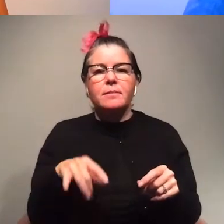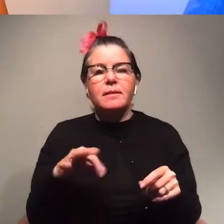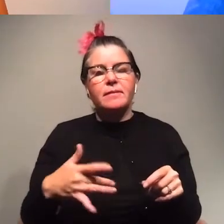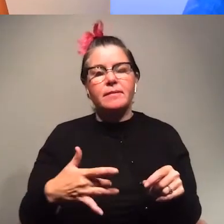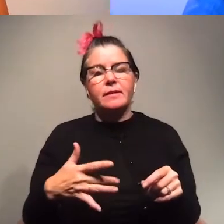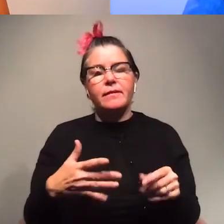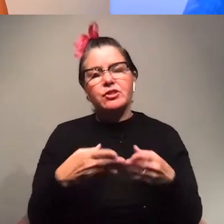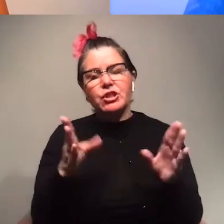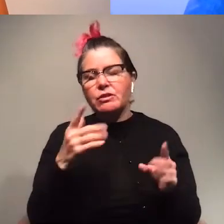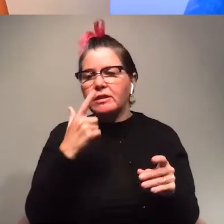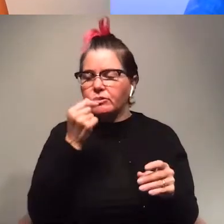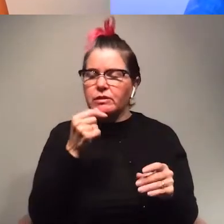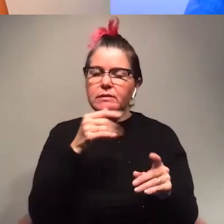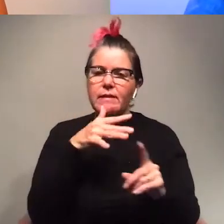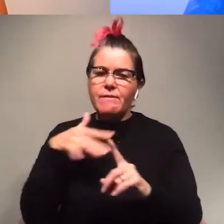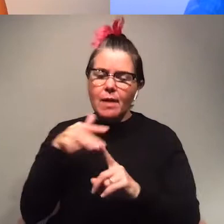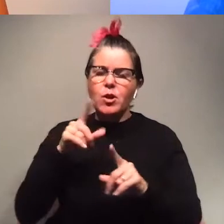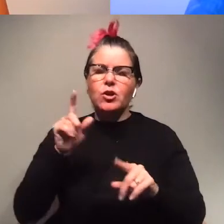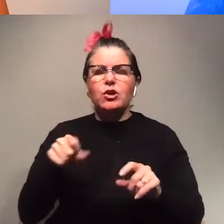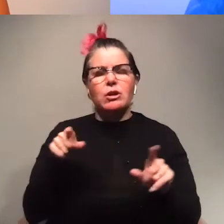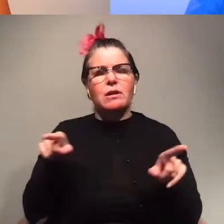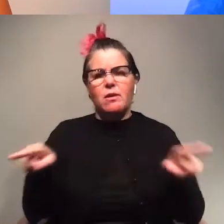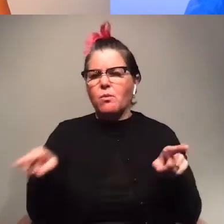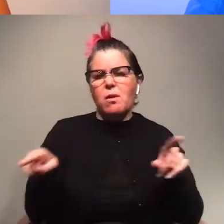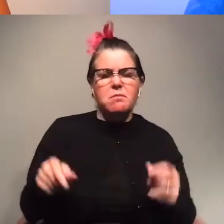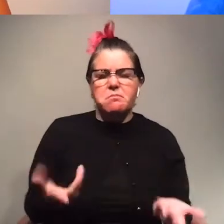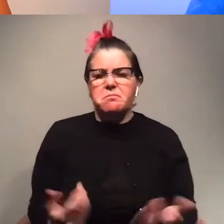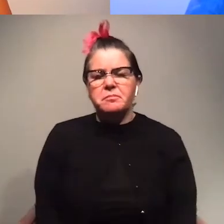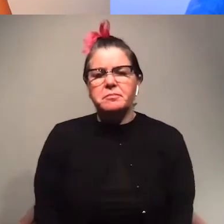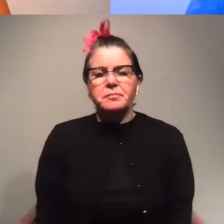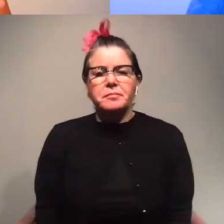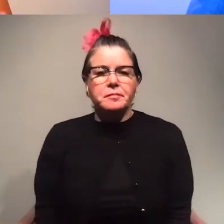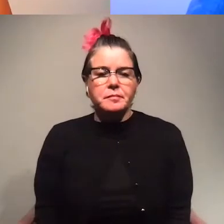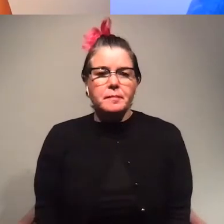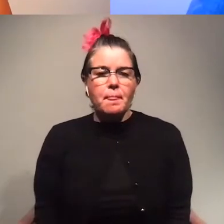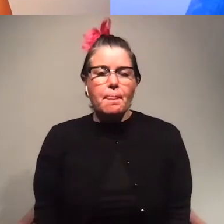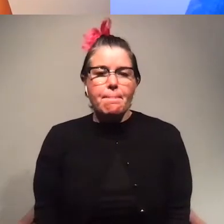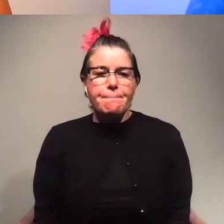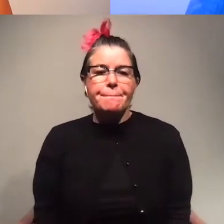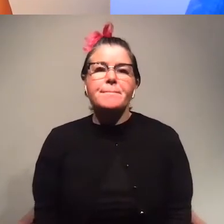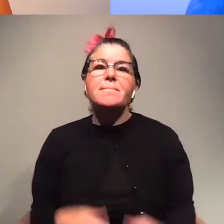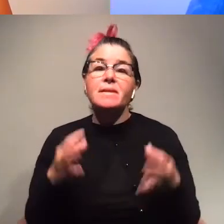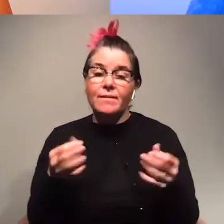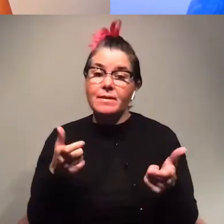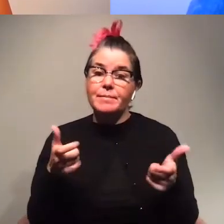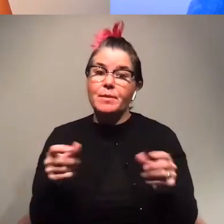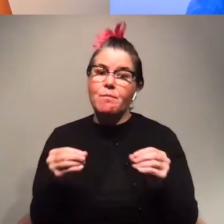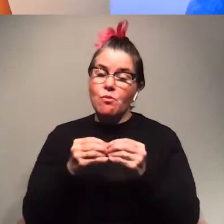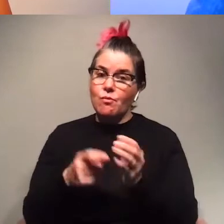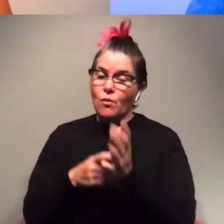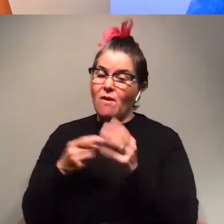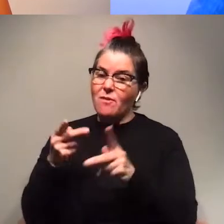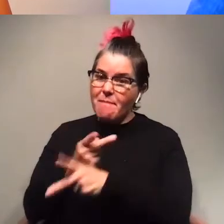interest in the environment, you could probably do any of them in either one of the majors. But yeah, there's definitely a larger requirement for math and